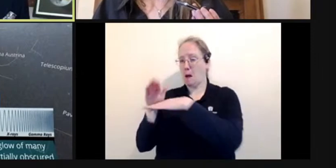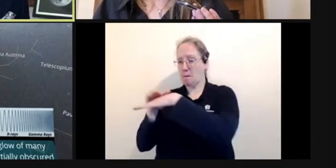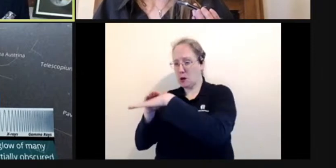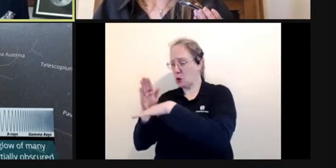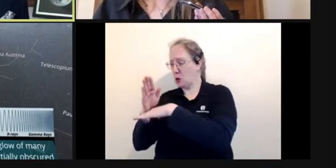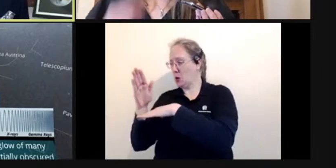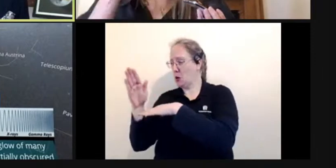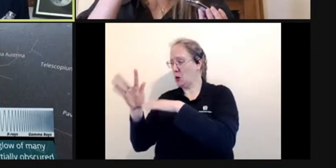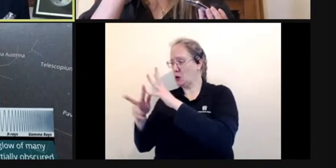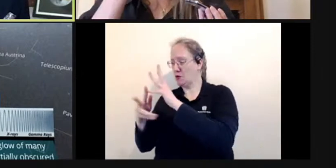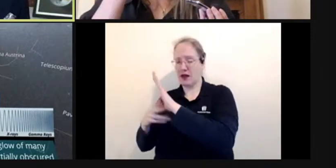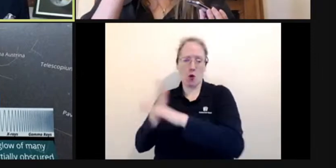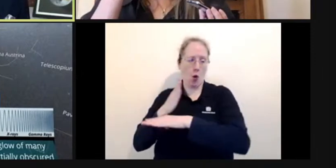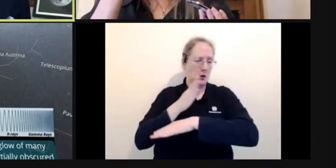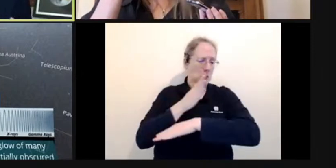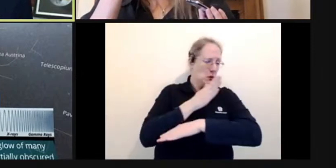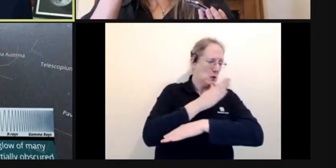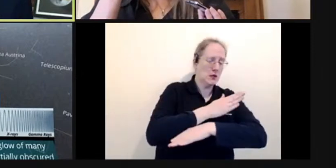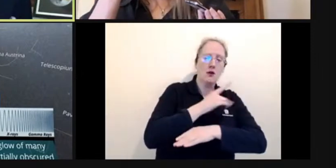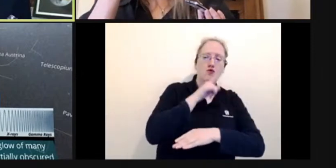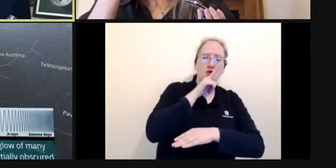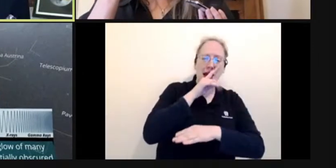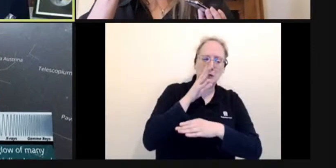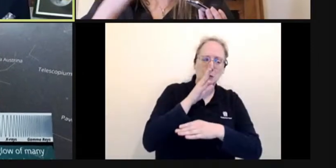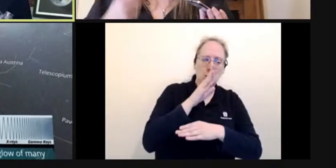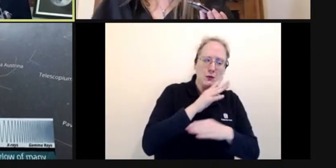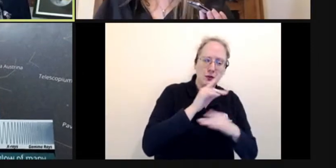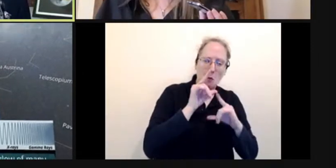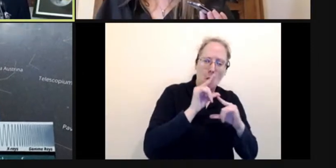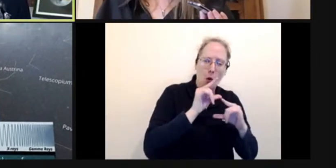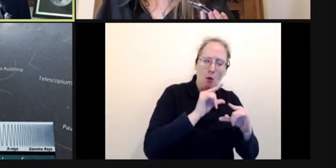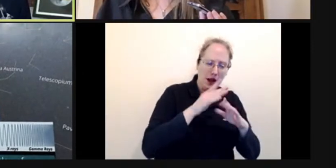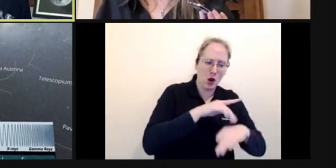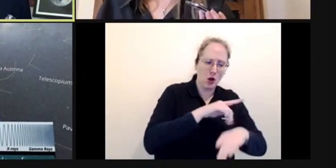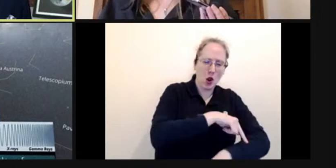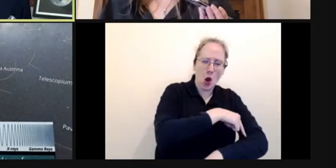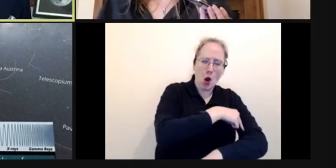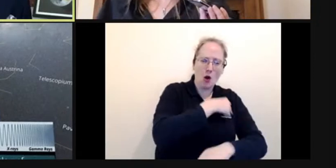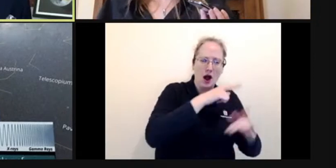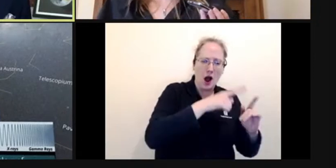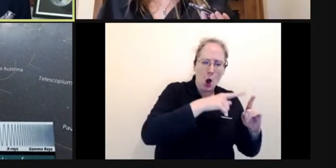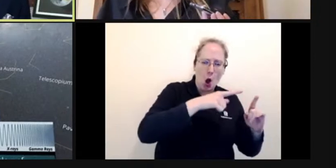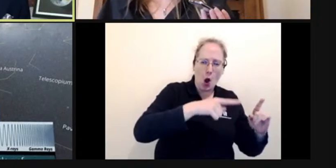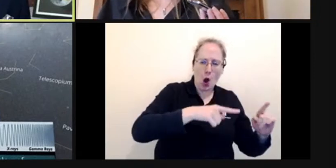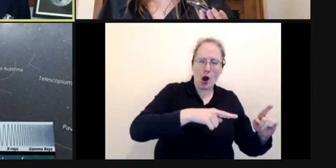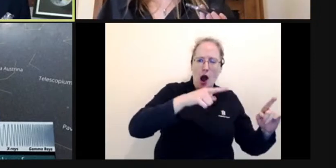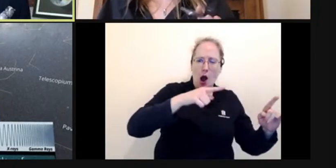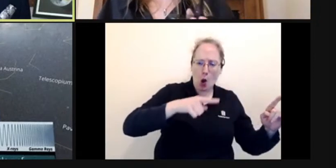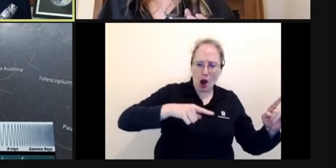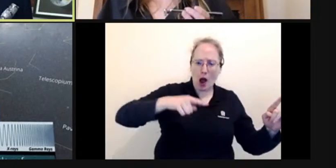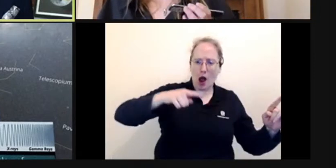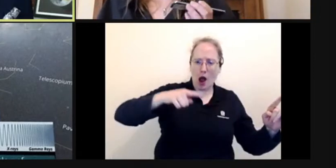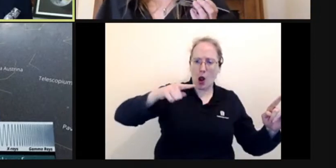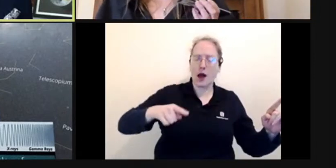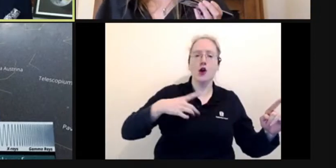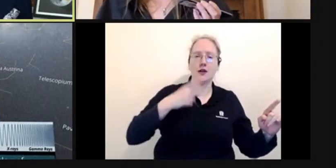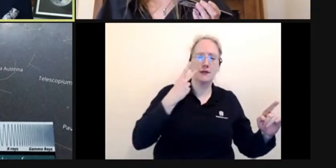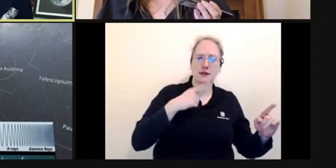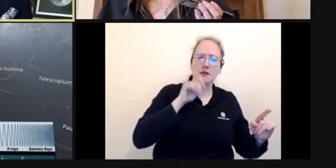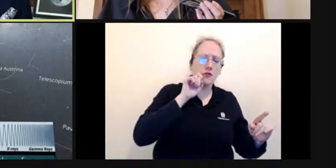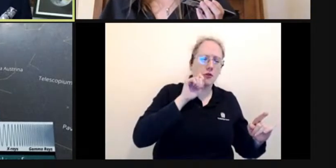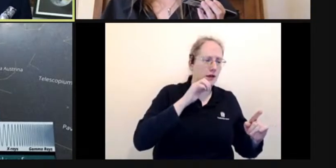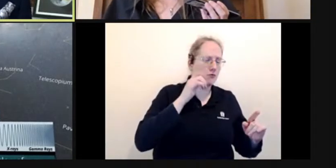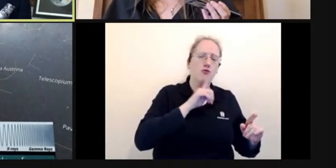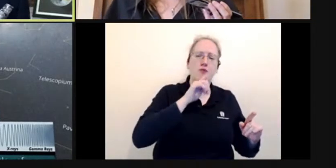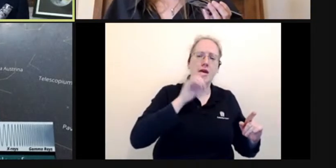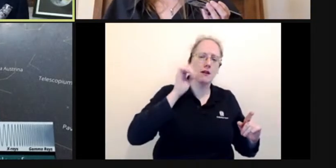that's pushing you into longer wavelengths like infrared, which we can't see, but you can feel the warmth of say, sunlight on your skin. Once you get to those